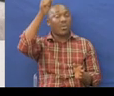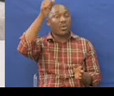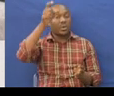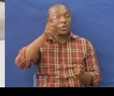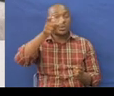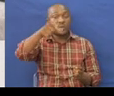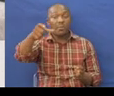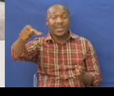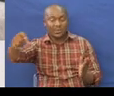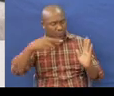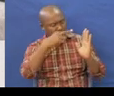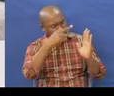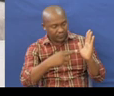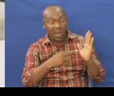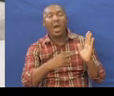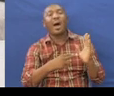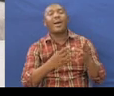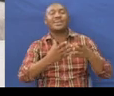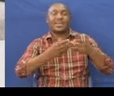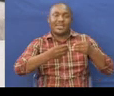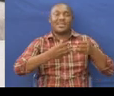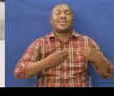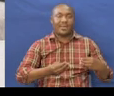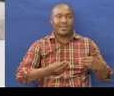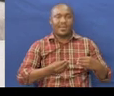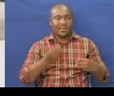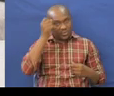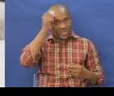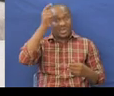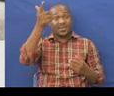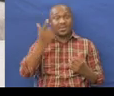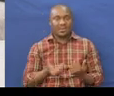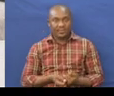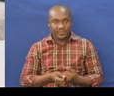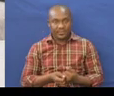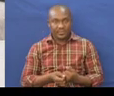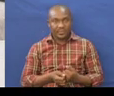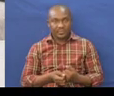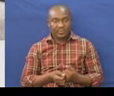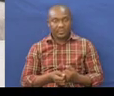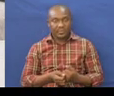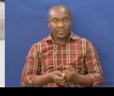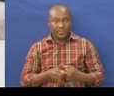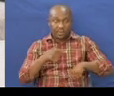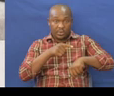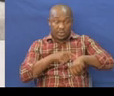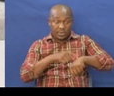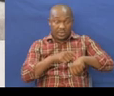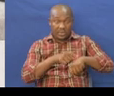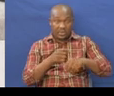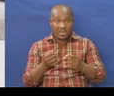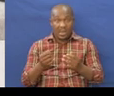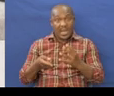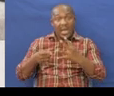easily understood by yourself and by even the people you are going to engage with during data collection. So that